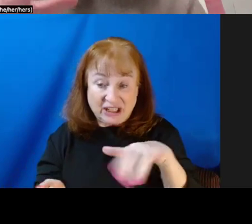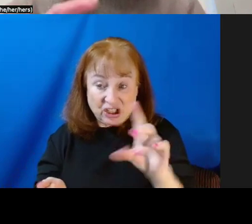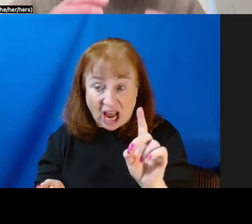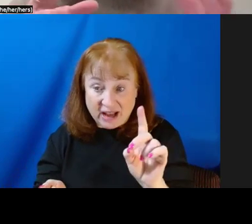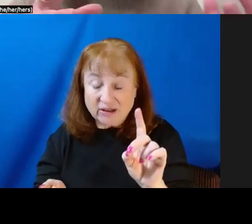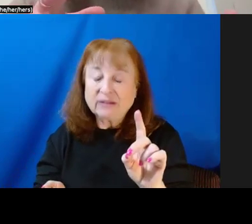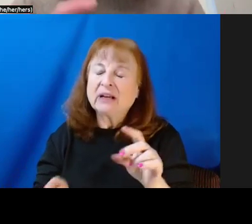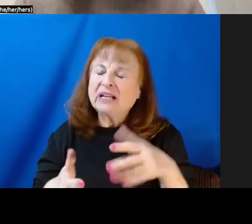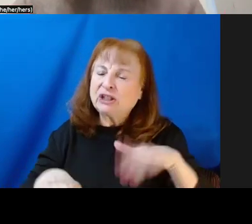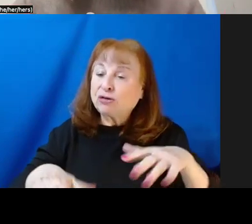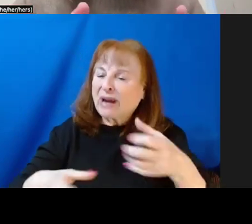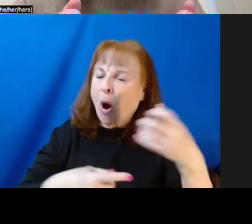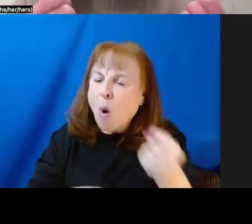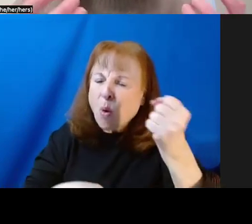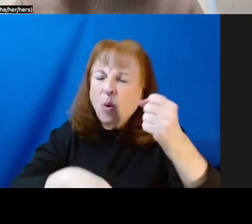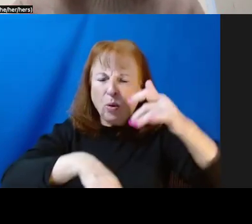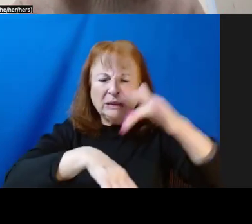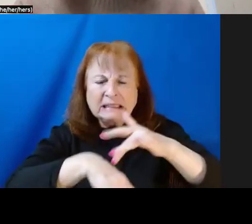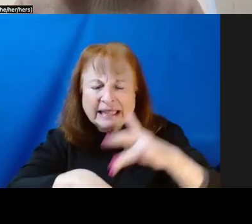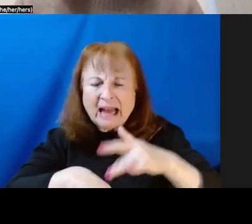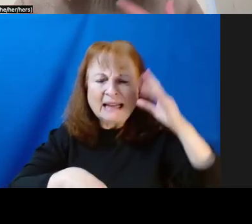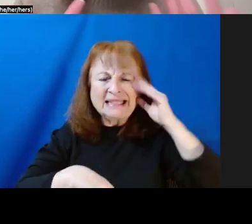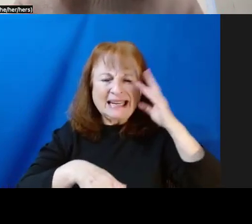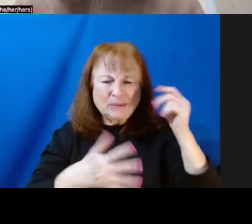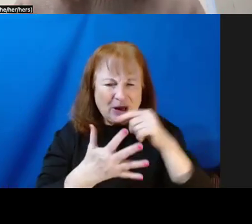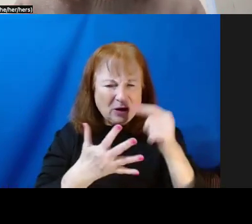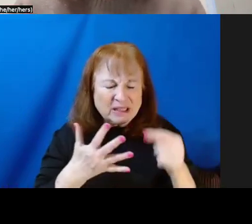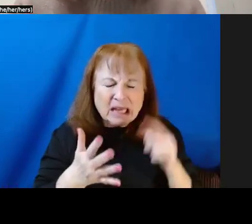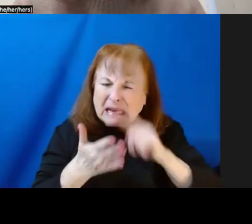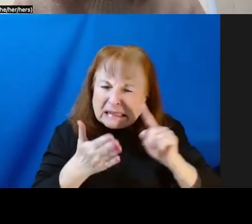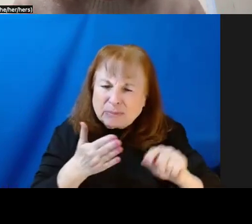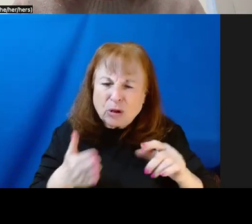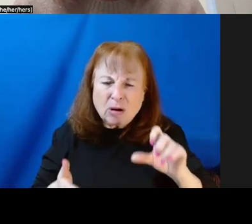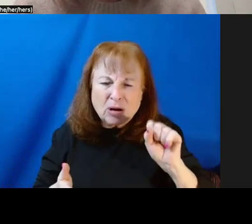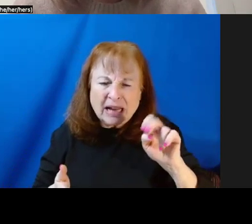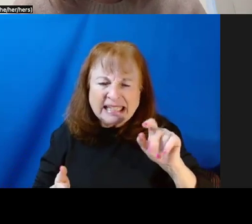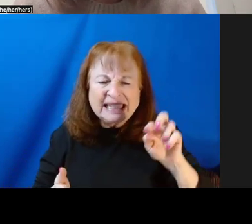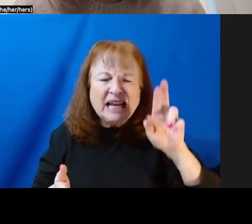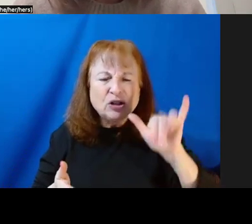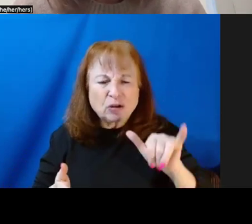can hold them and touch them and experience them and explore their sensory properties.